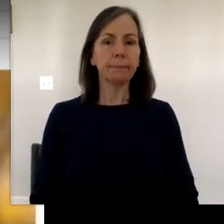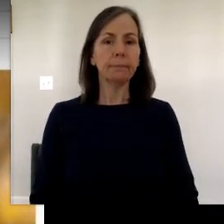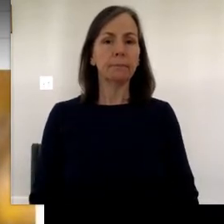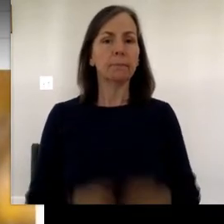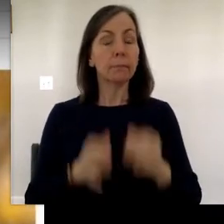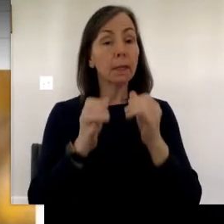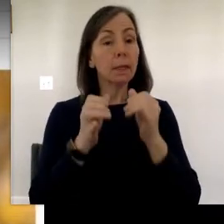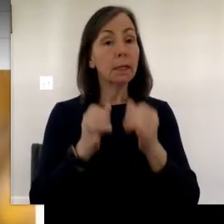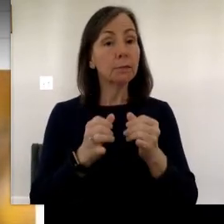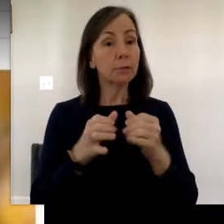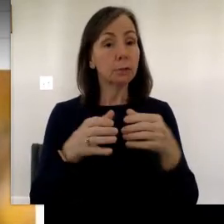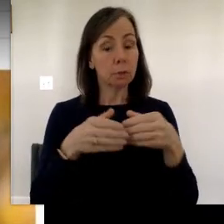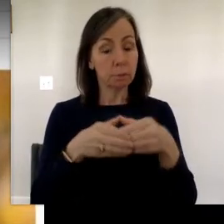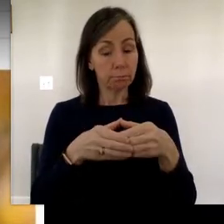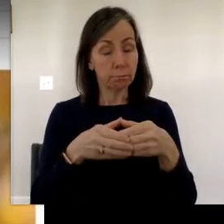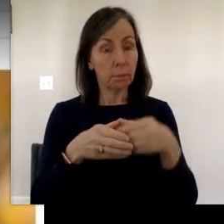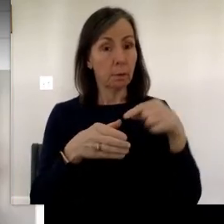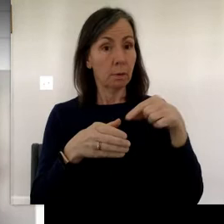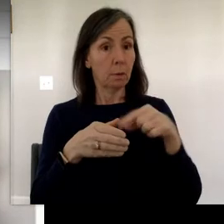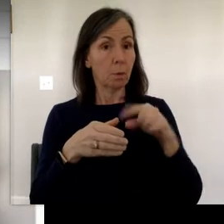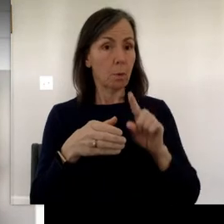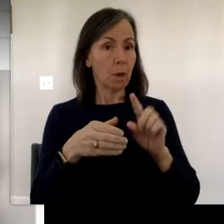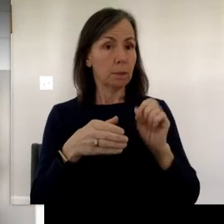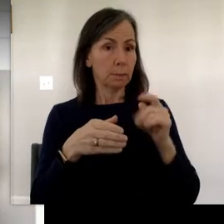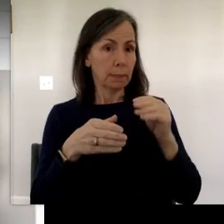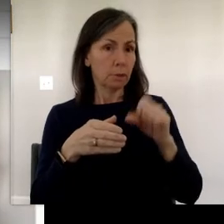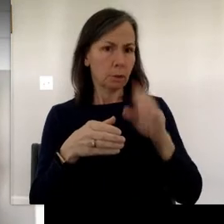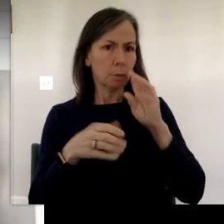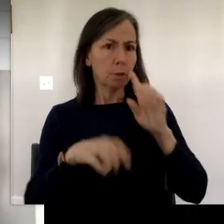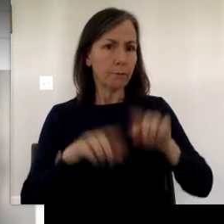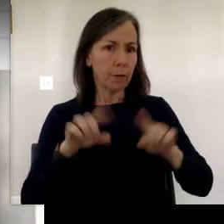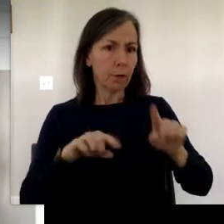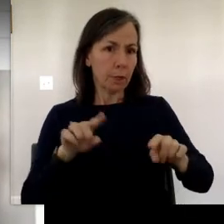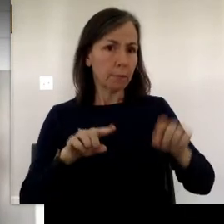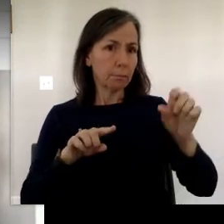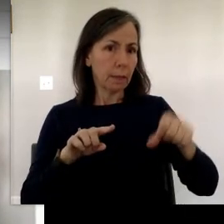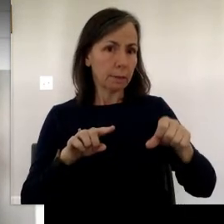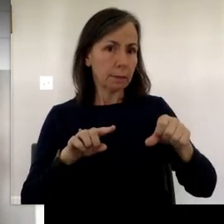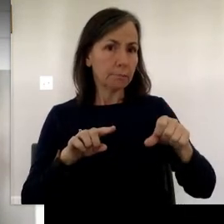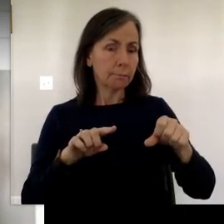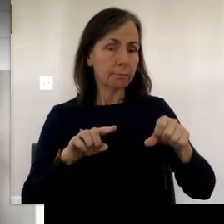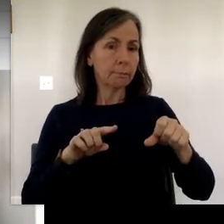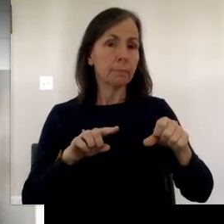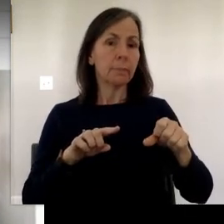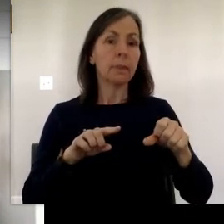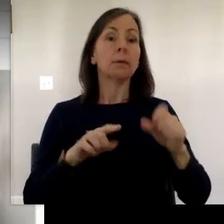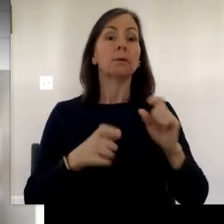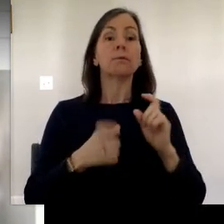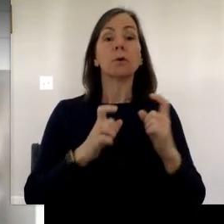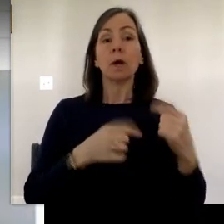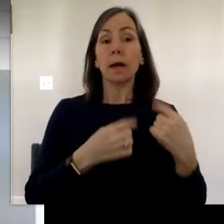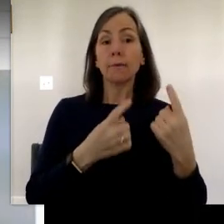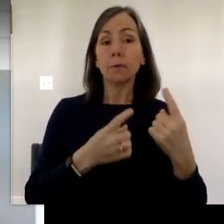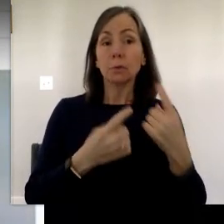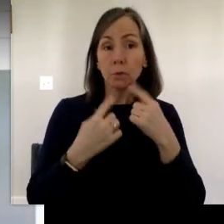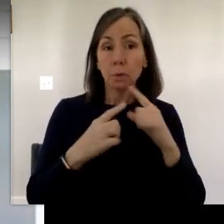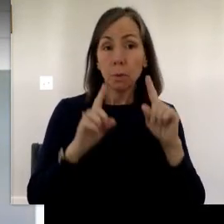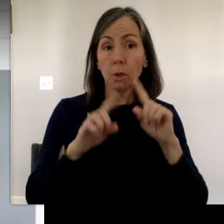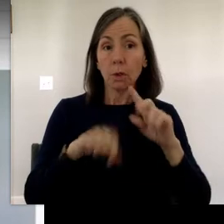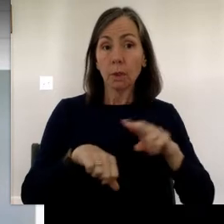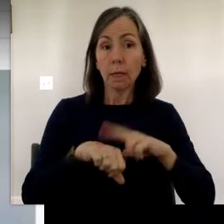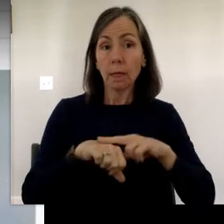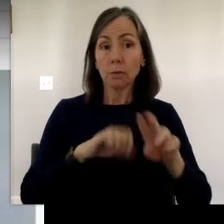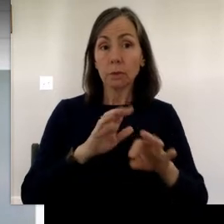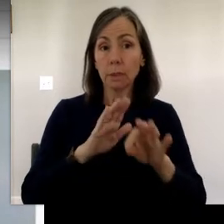Individuals within a species vary from one to the other. For evolution to work by natural